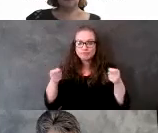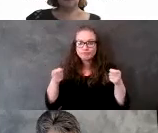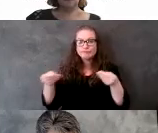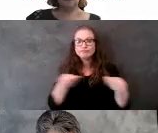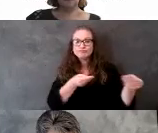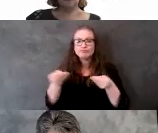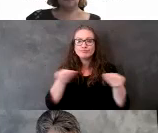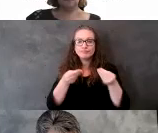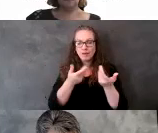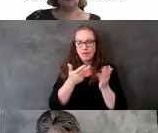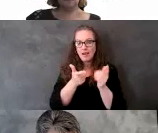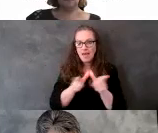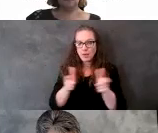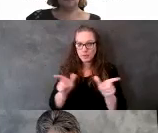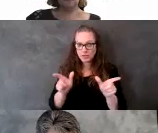So